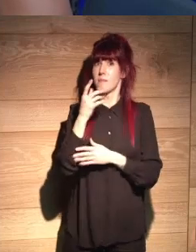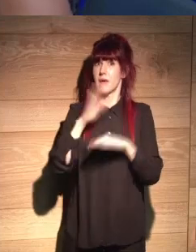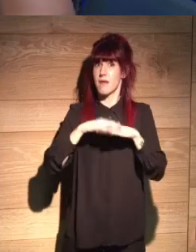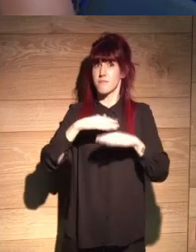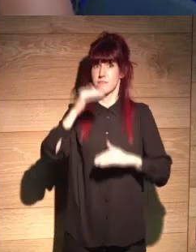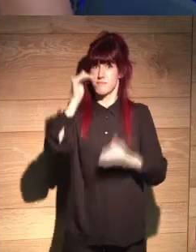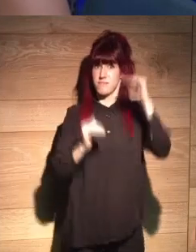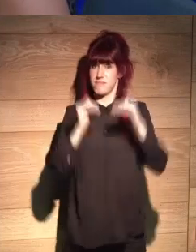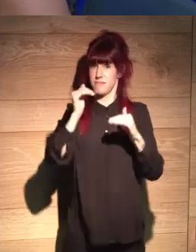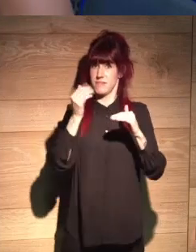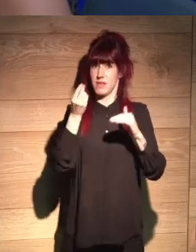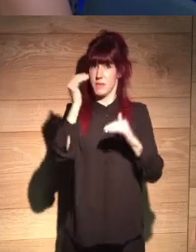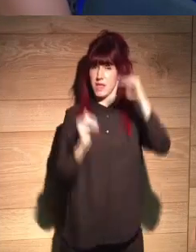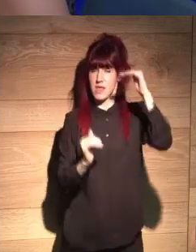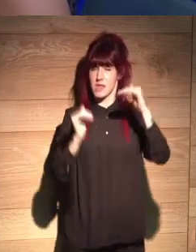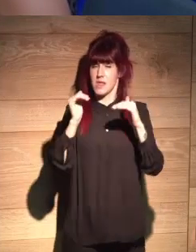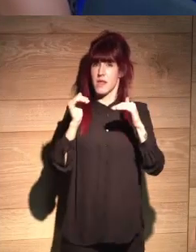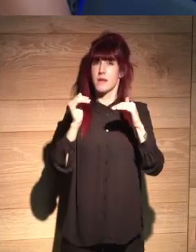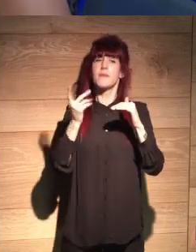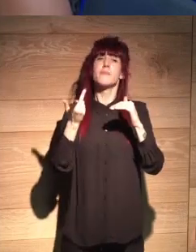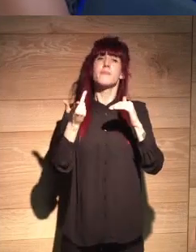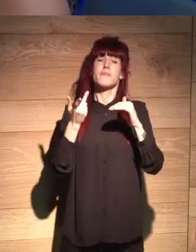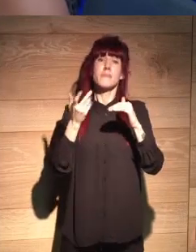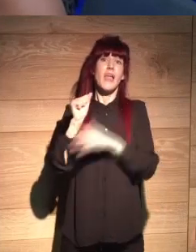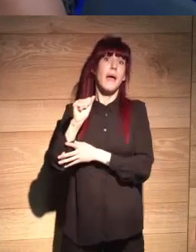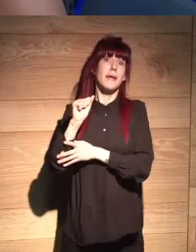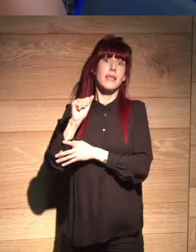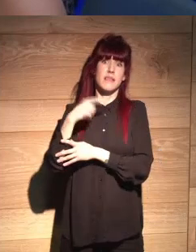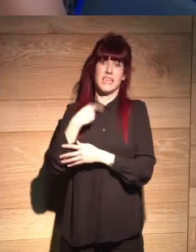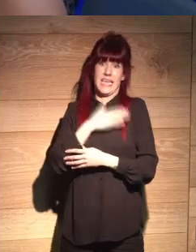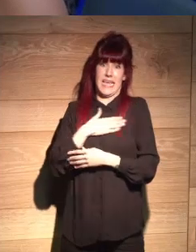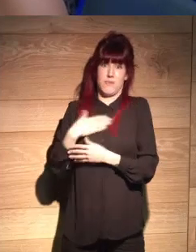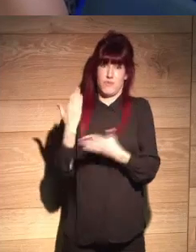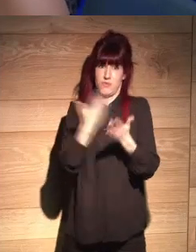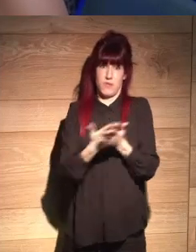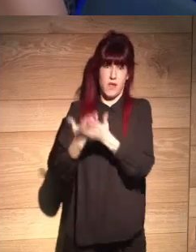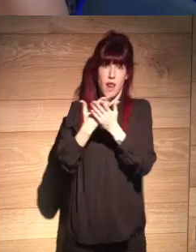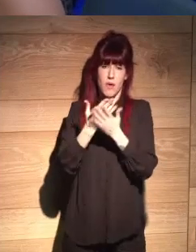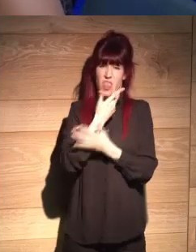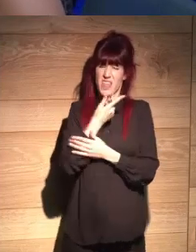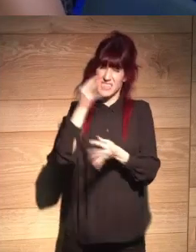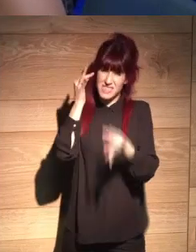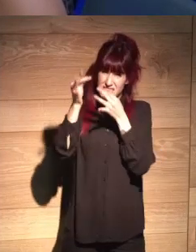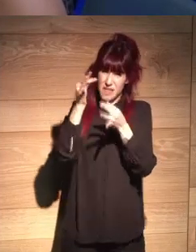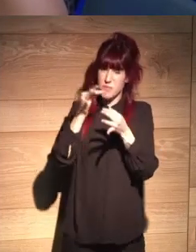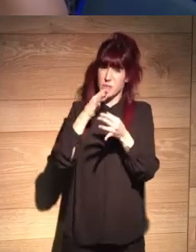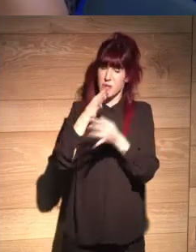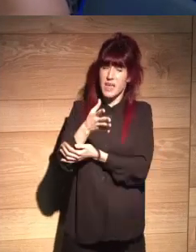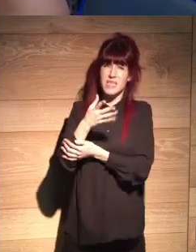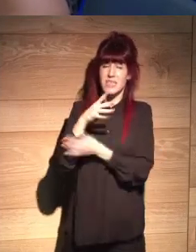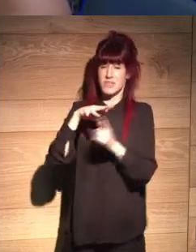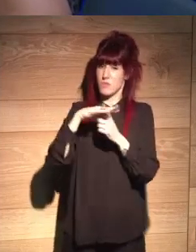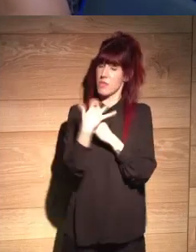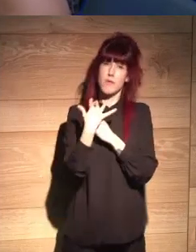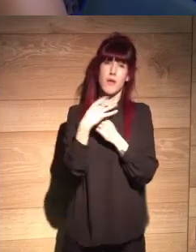gap. And from IMNR, personally, we want to study and we want to know more in detail